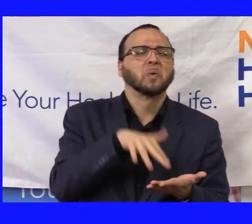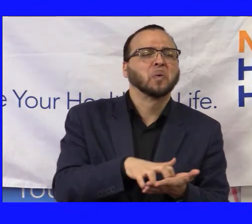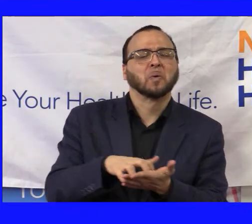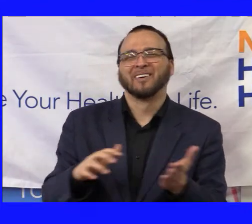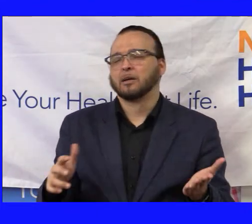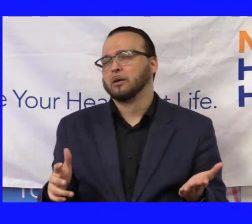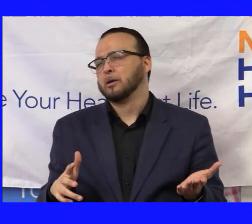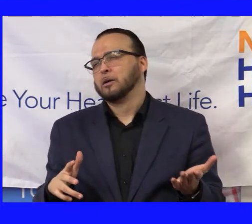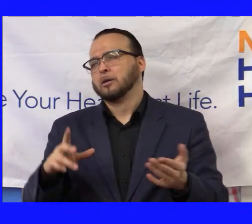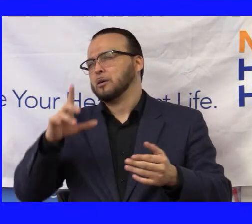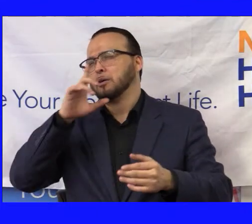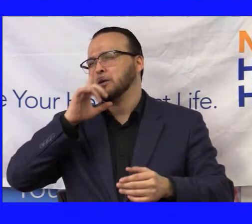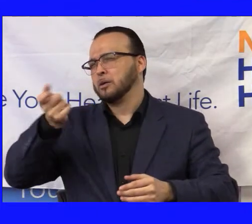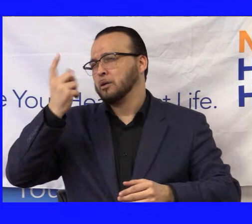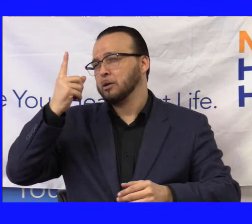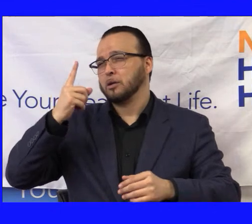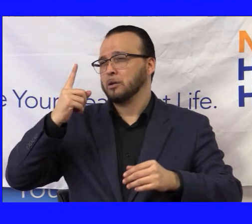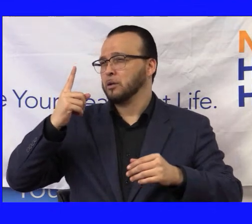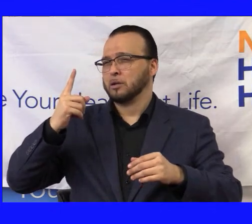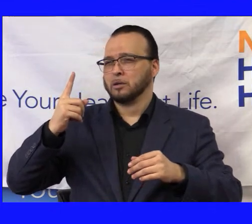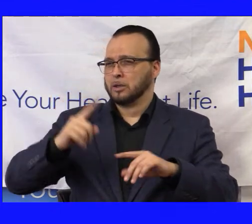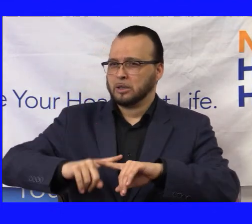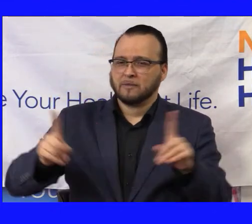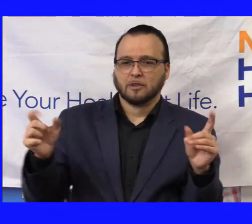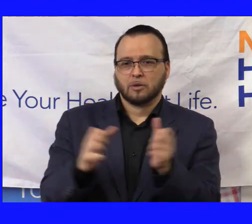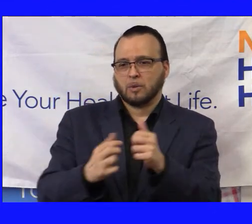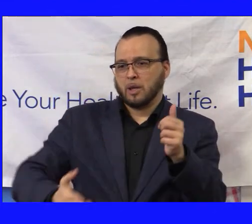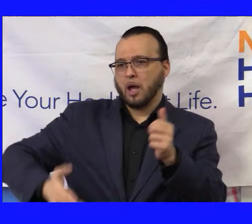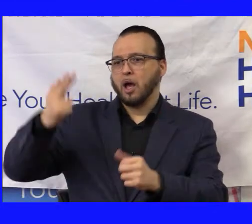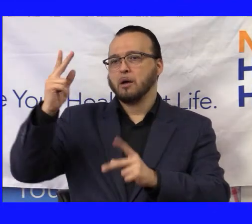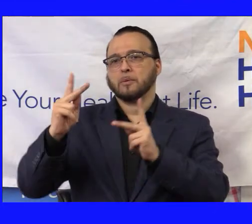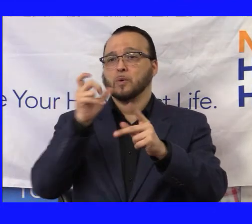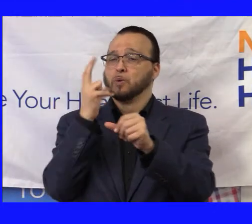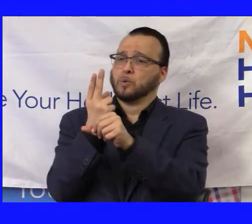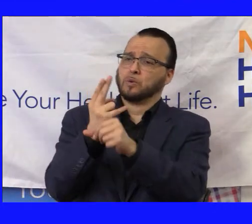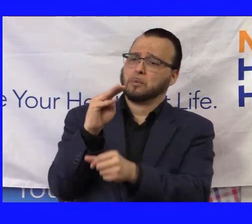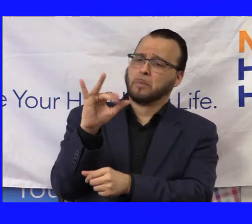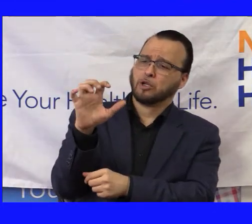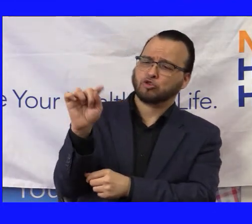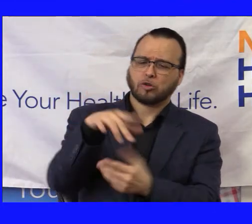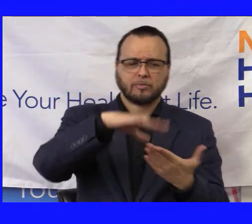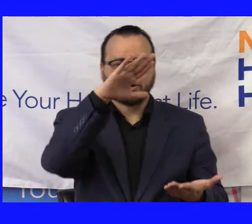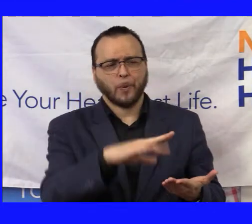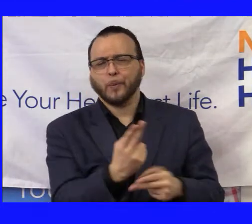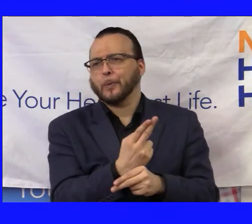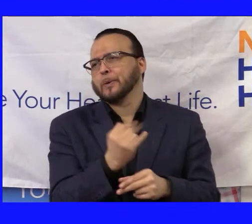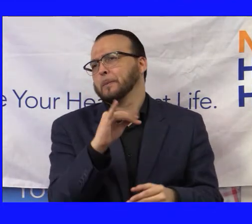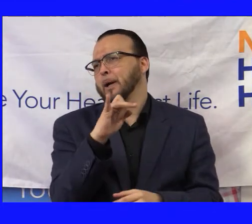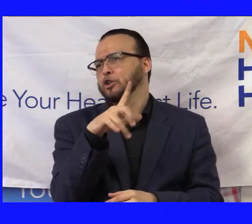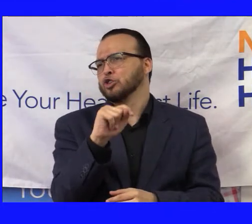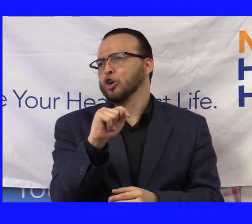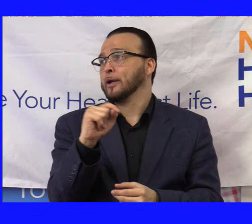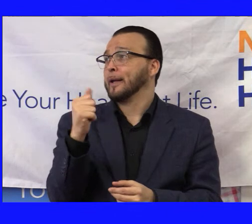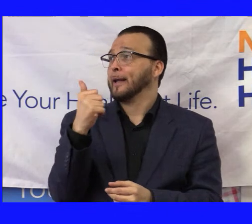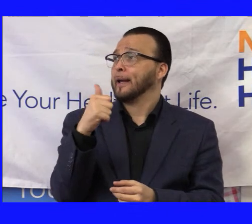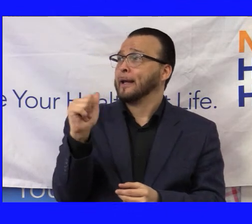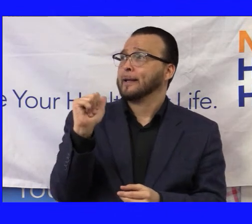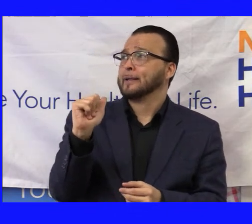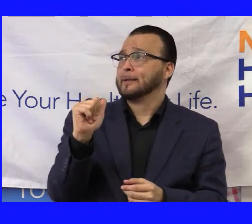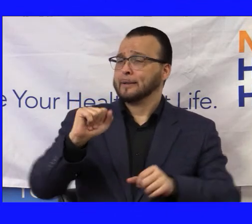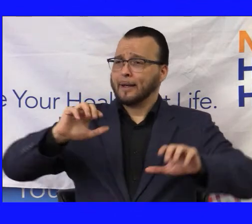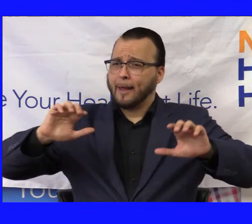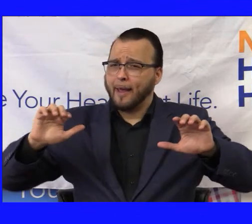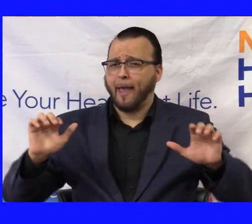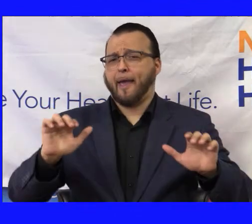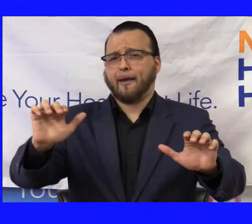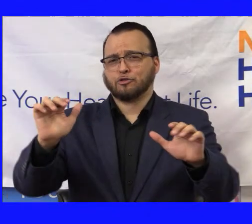big discrepancy between the higher utilizers of my chart and the lower. And any thoughts of explanation and any action taking at this